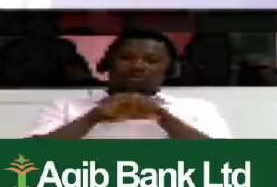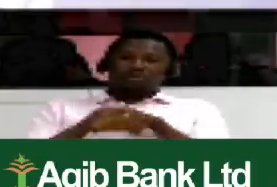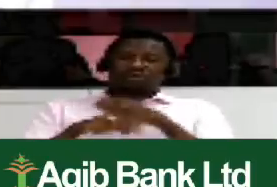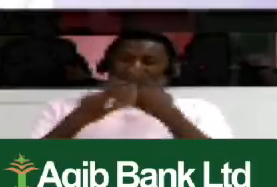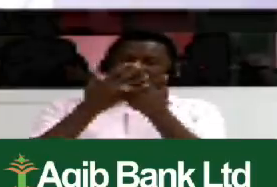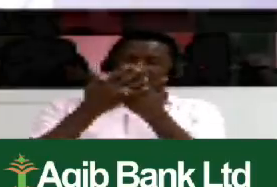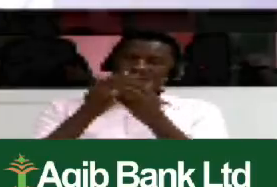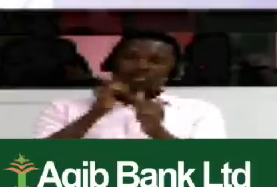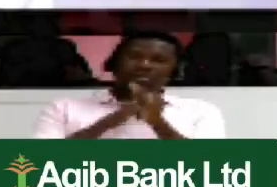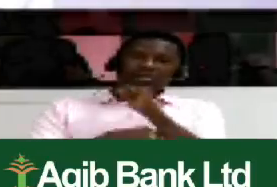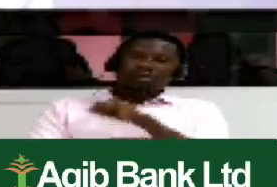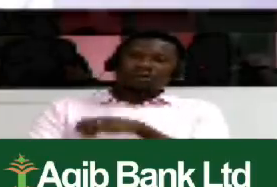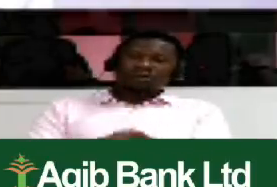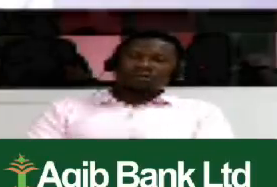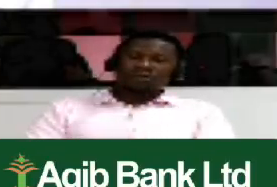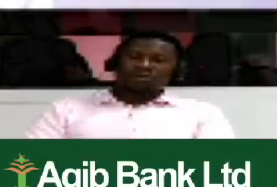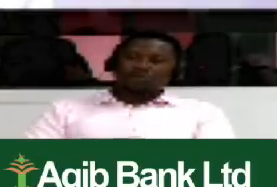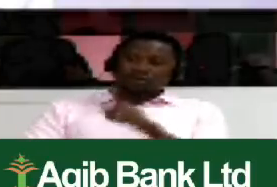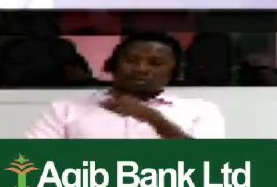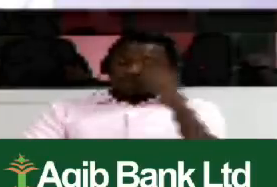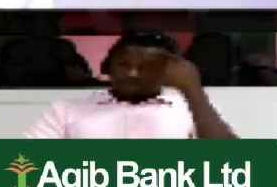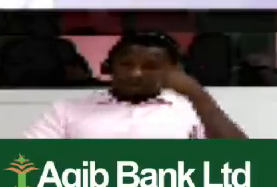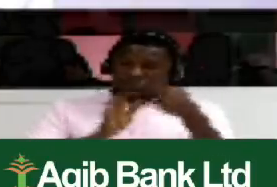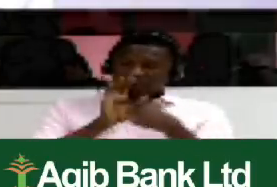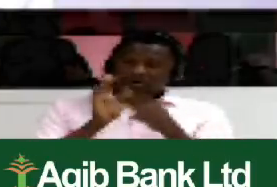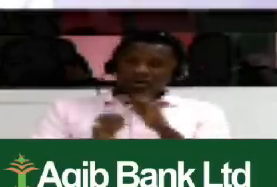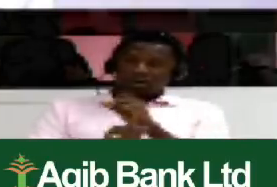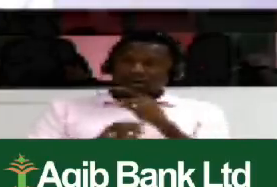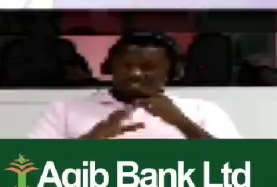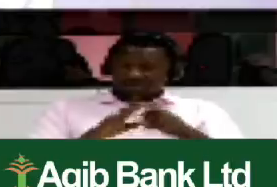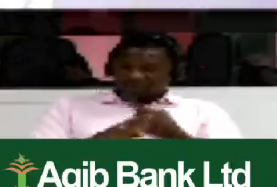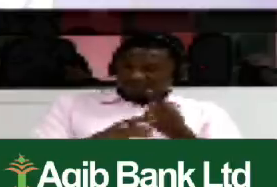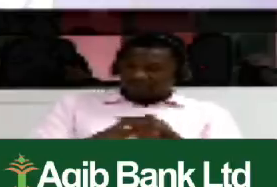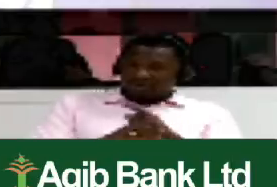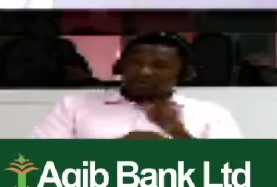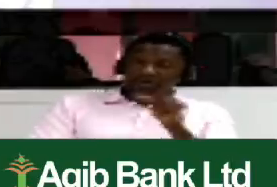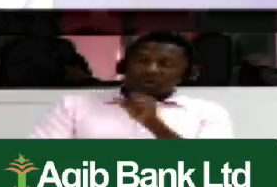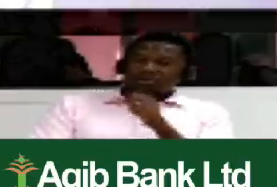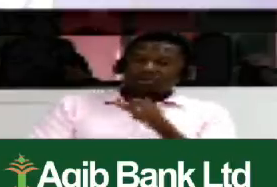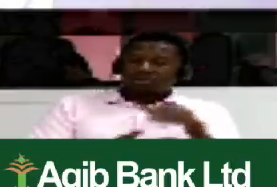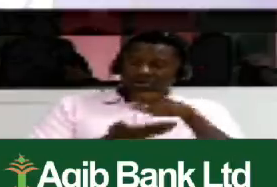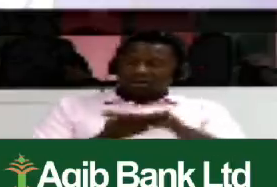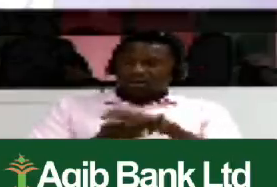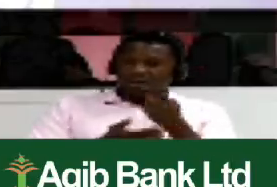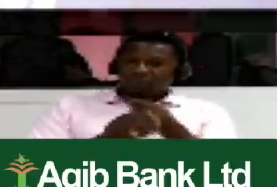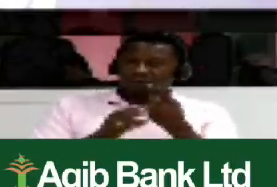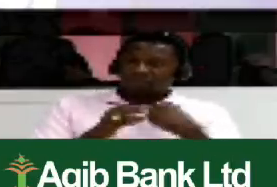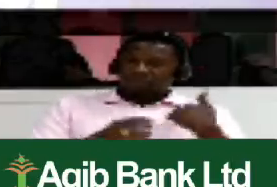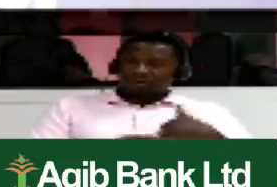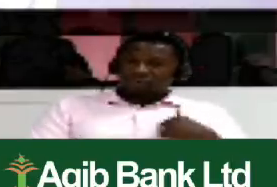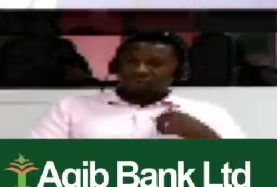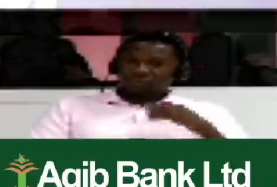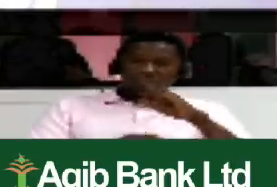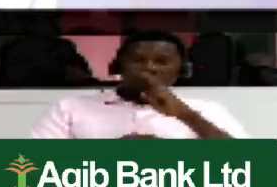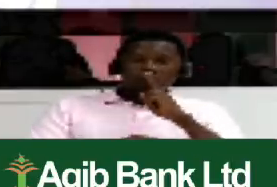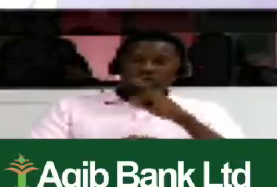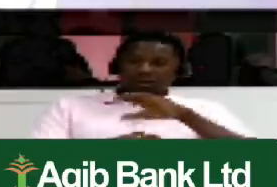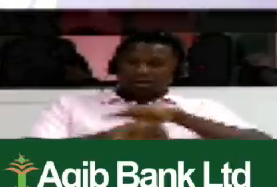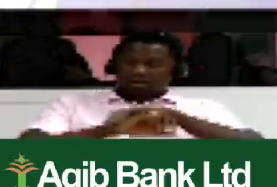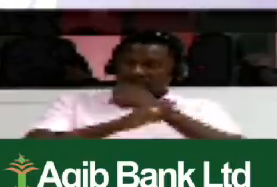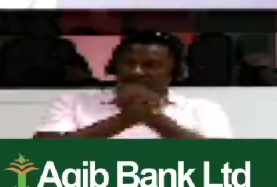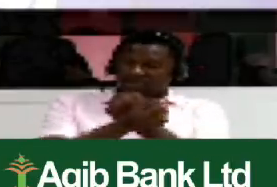the cells. Did you notice any other injuries on any of the other people who were arrested?